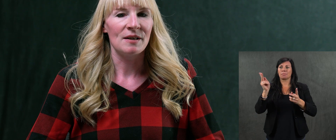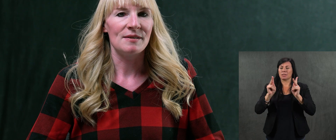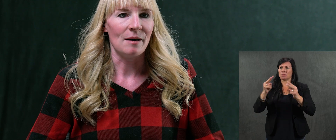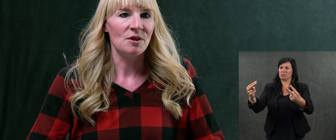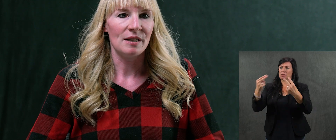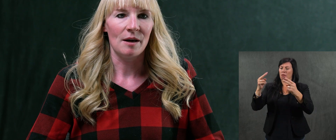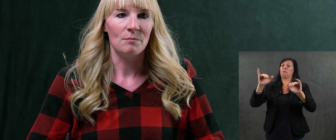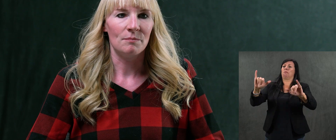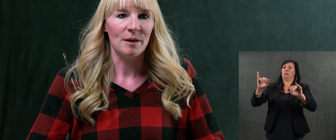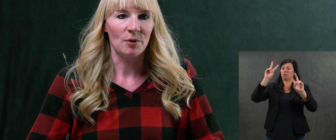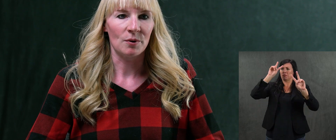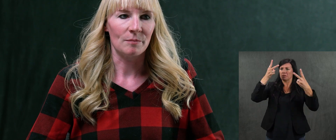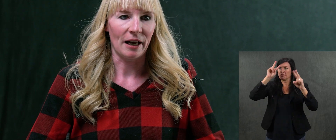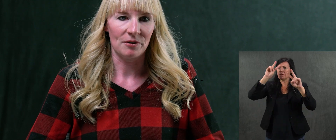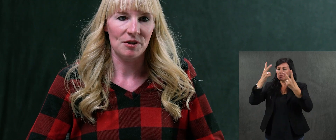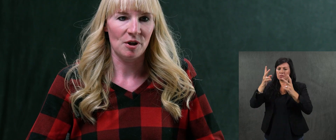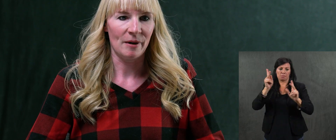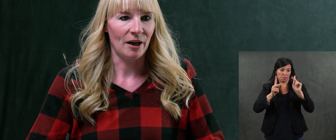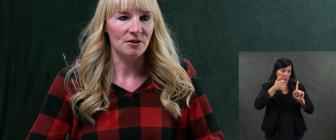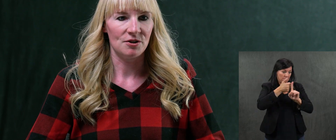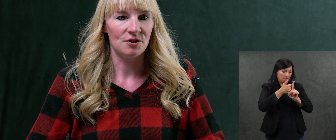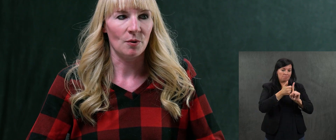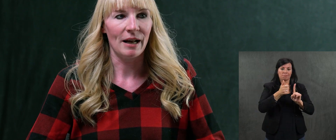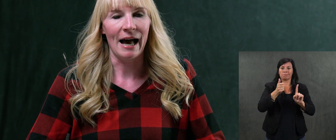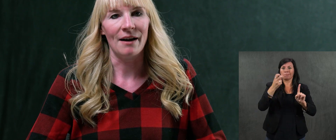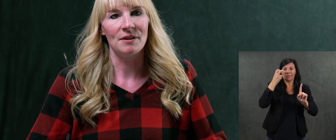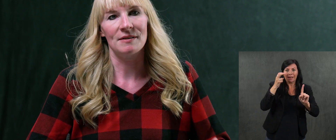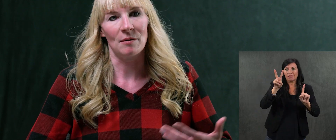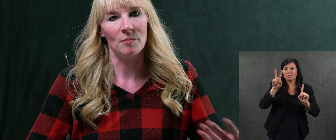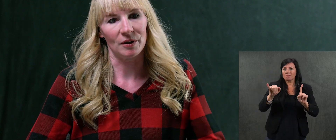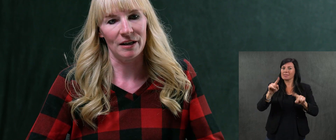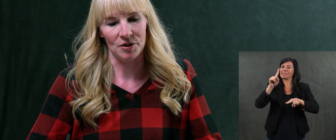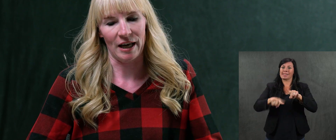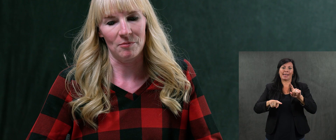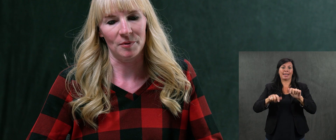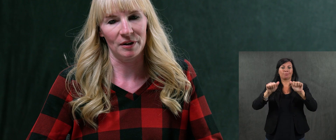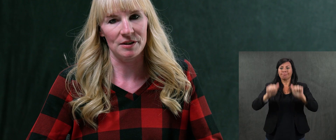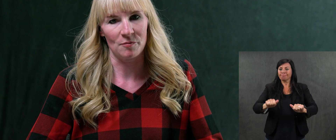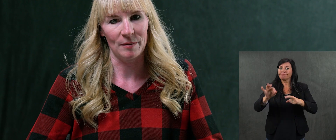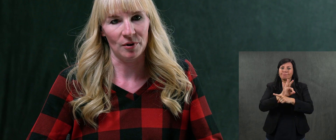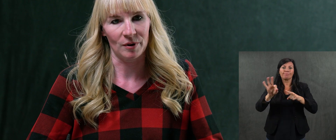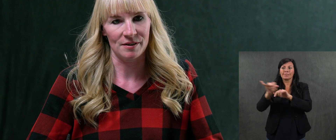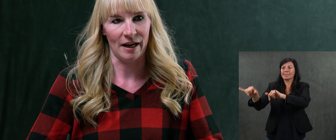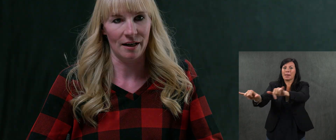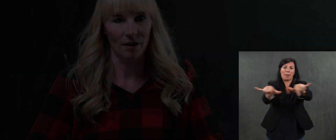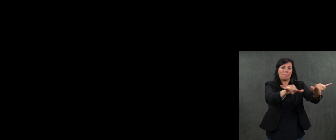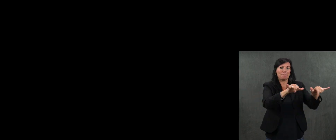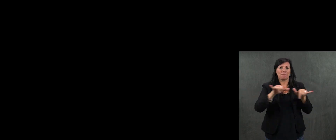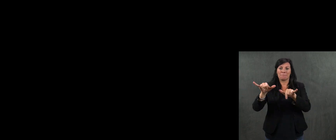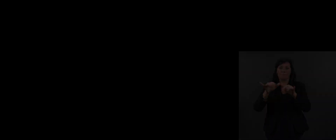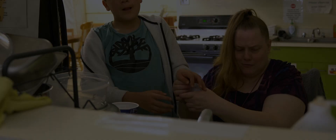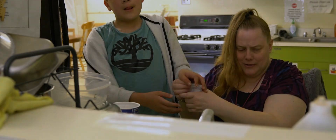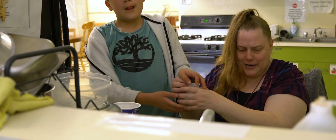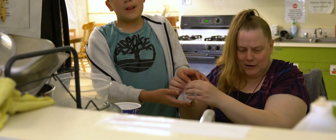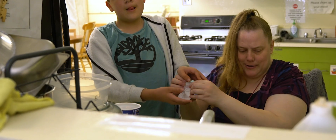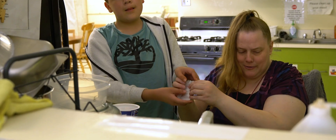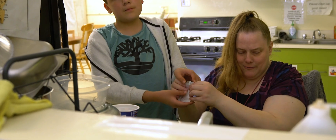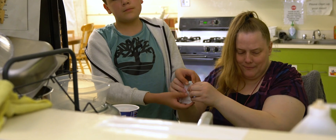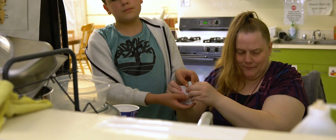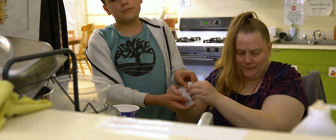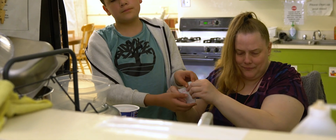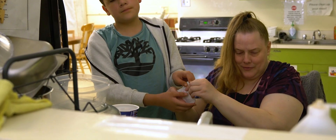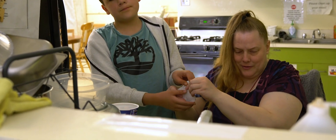a misconception that people who are blind or visually impaired don't have the same abilities or capabilities of people who are sighted. Marty and a student